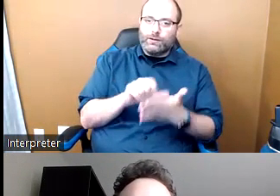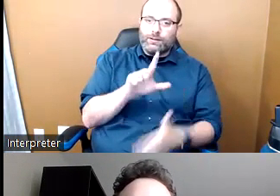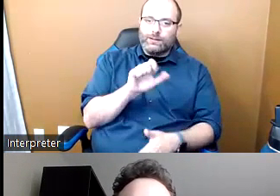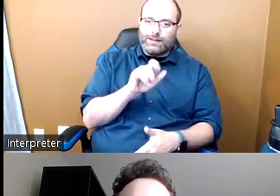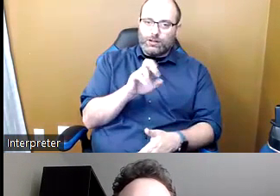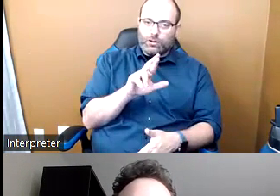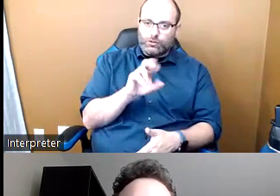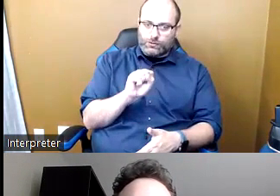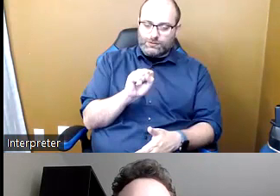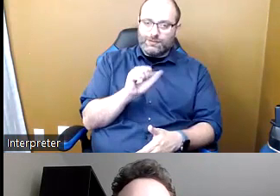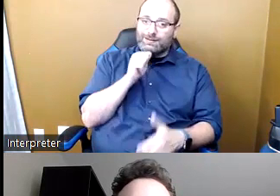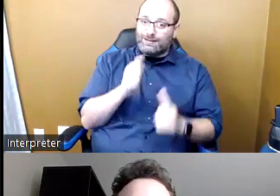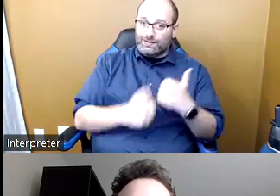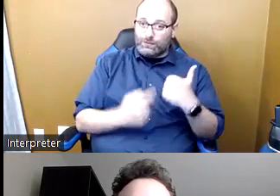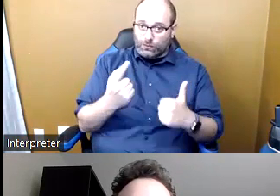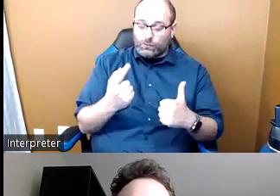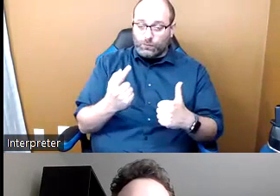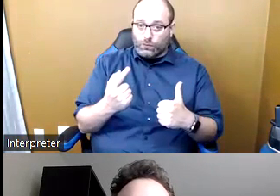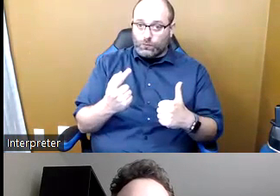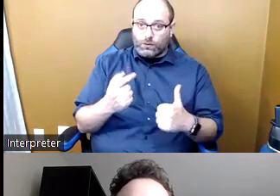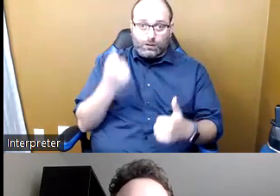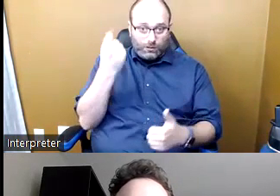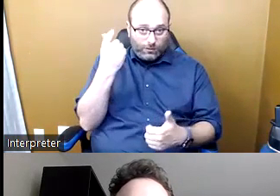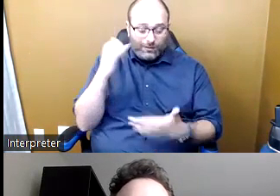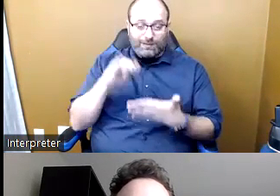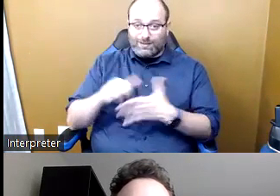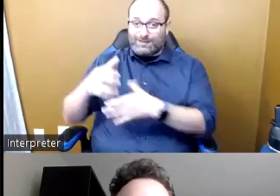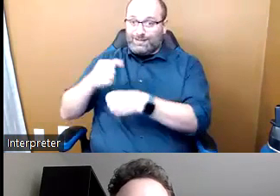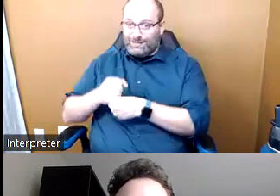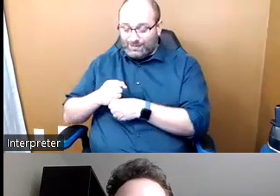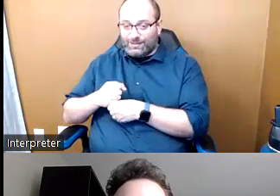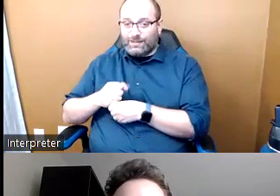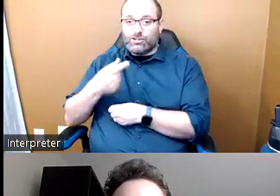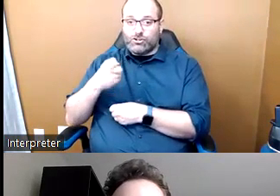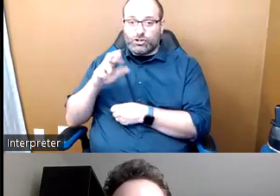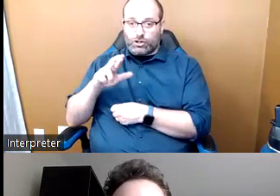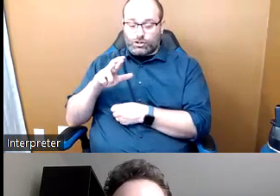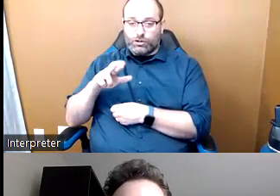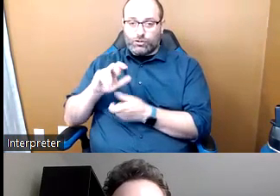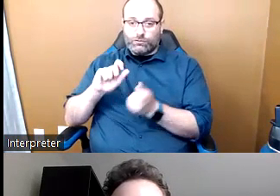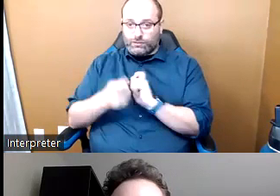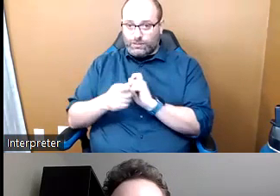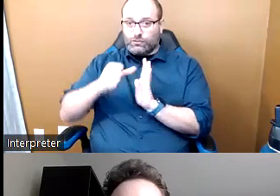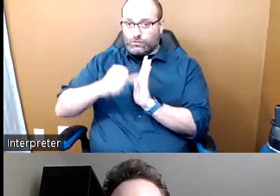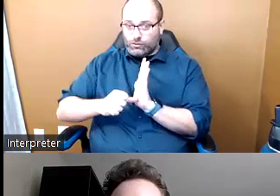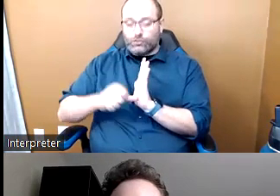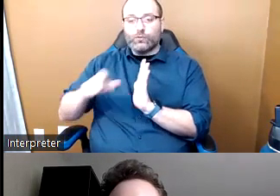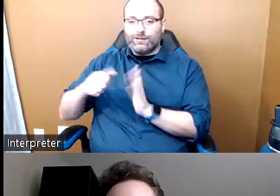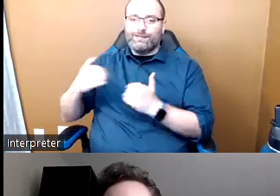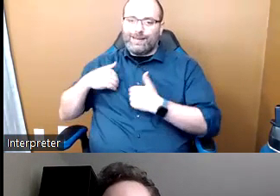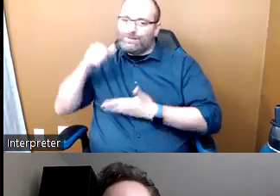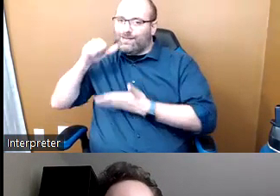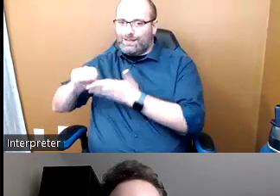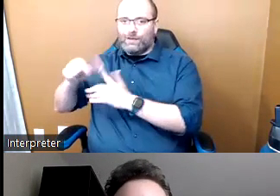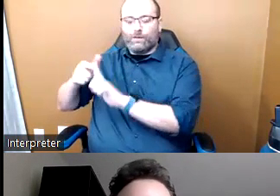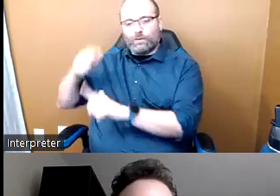Not everyone realizes that to receive gender affirming surgeries, you are required to get certain letters from mental health care